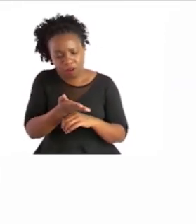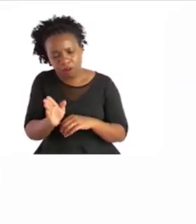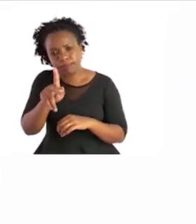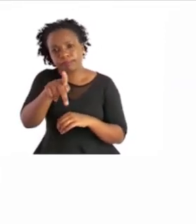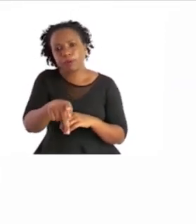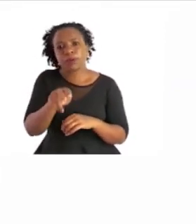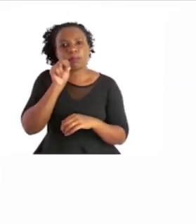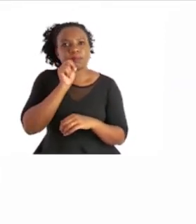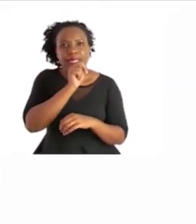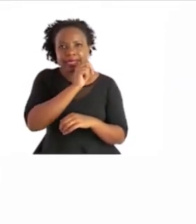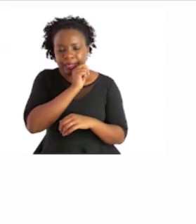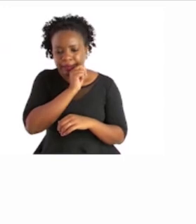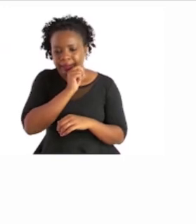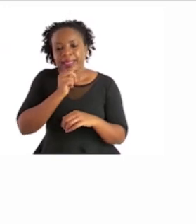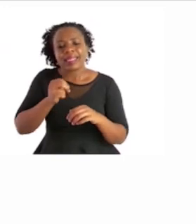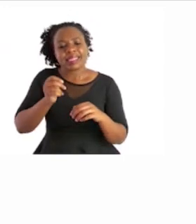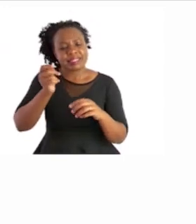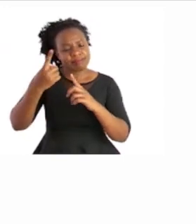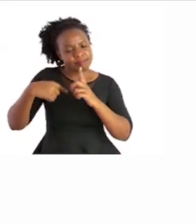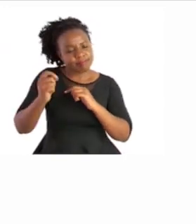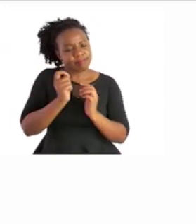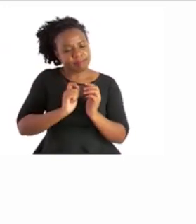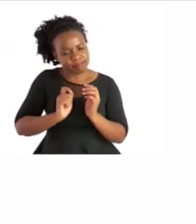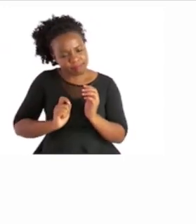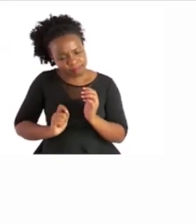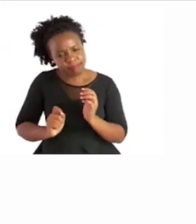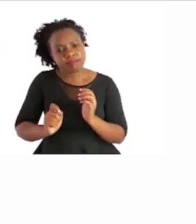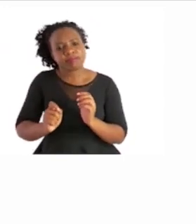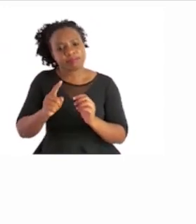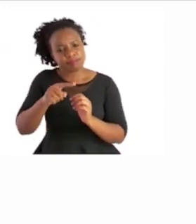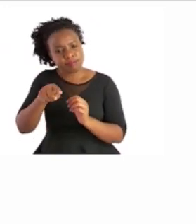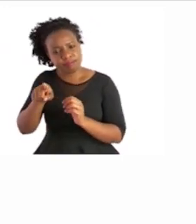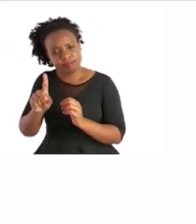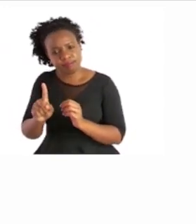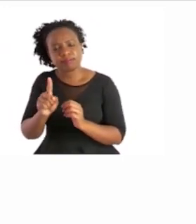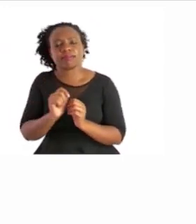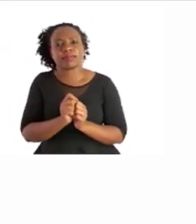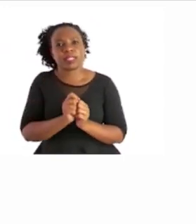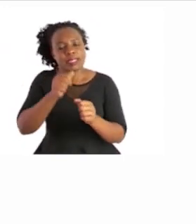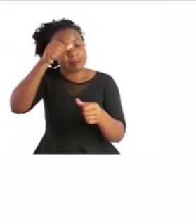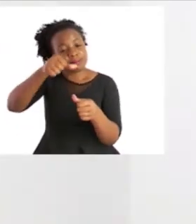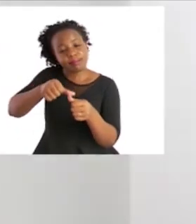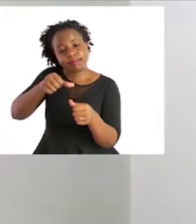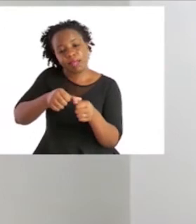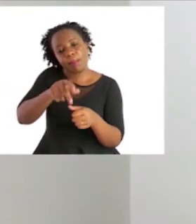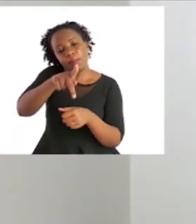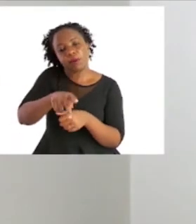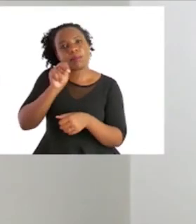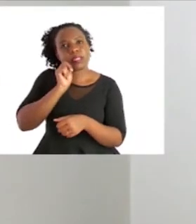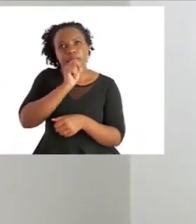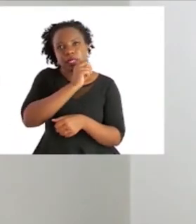them correctly on the lines below. Remember, we said proper nouns